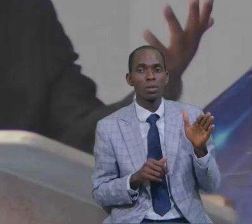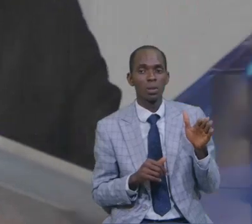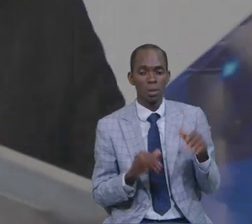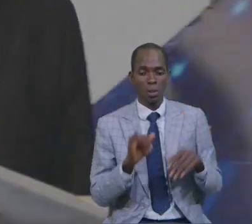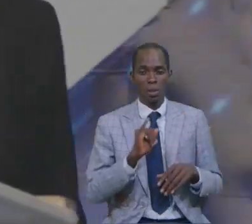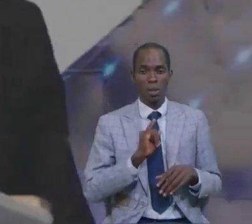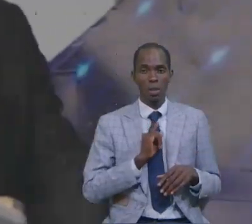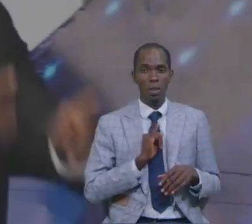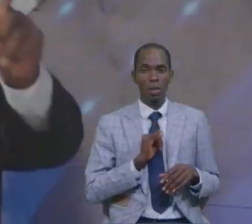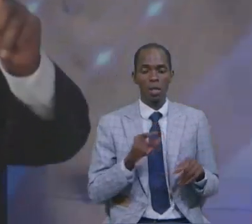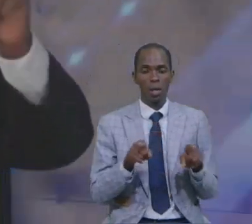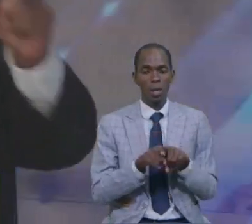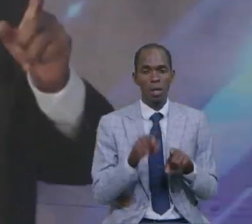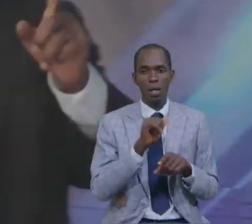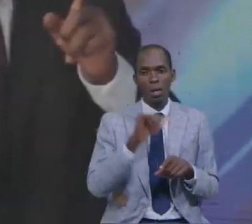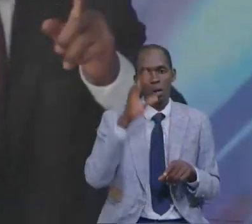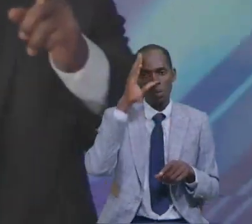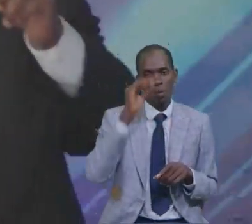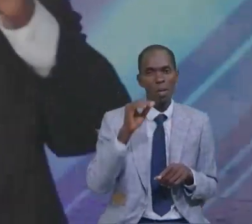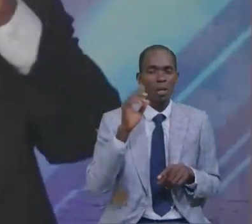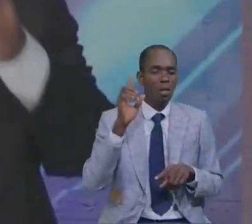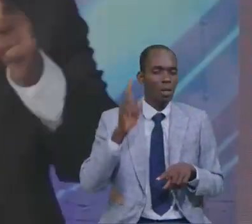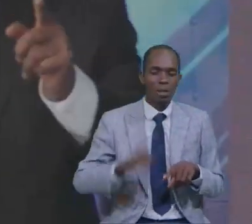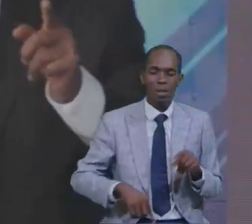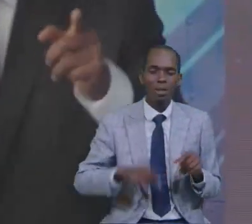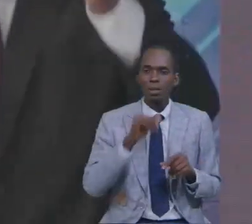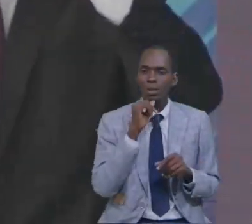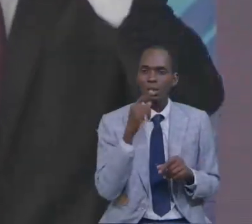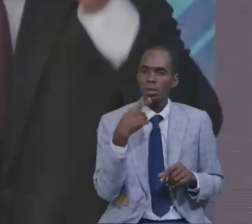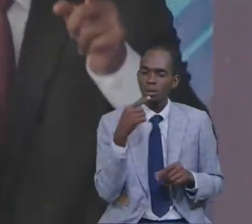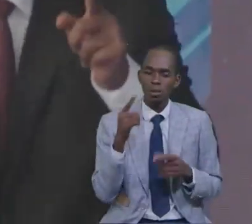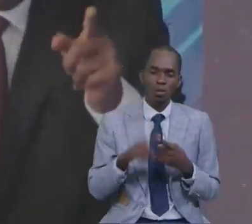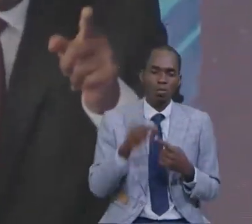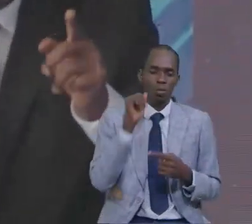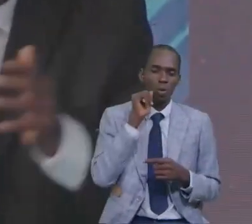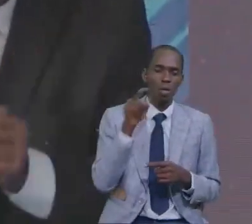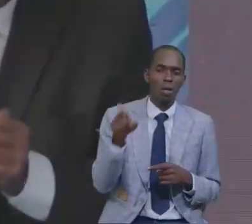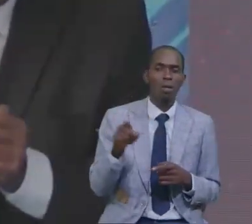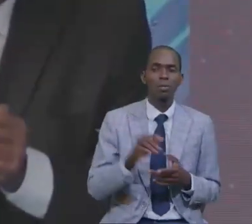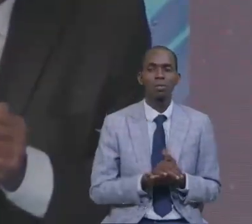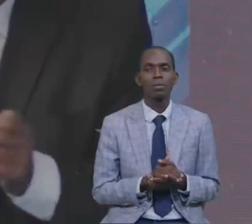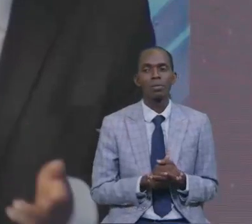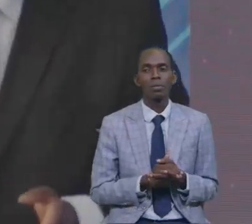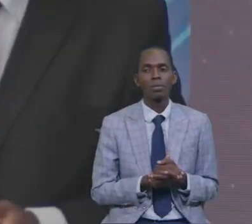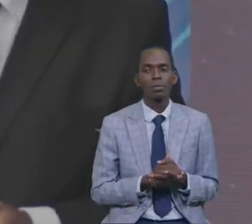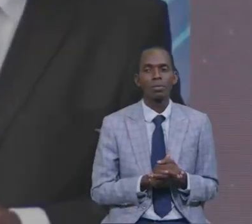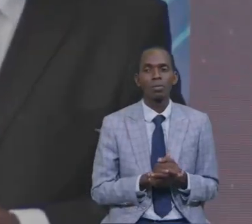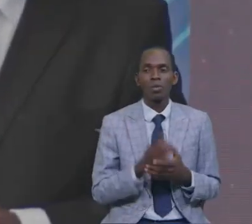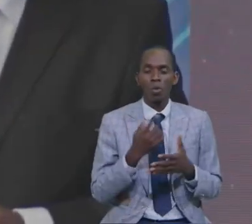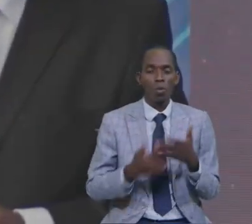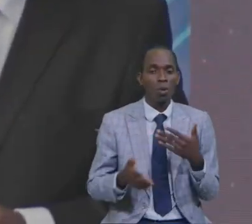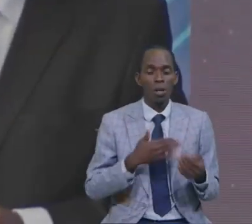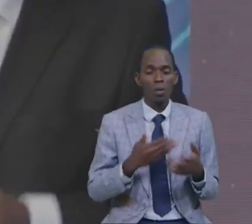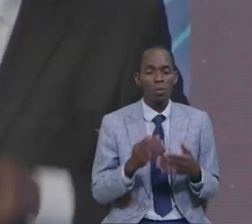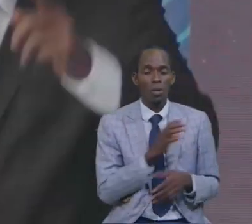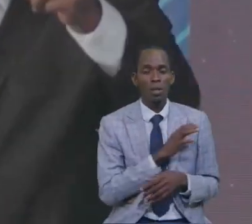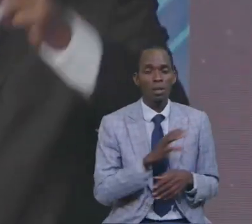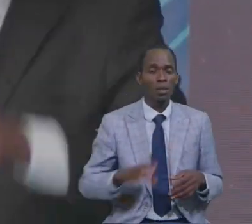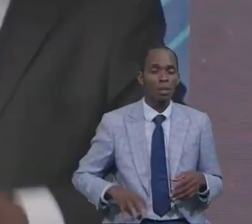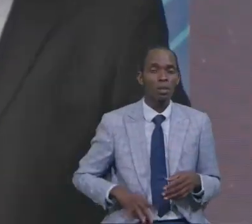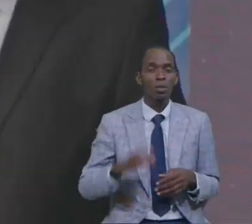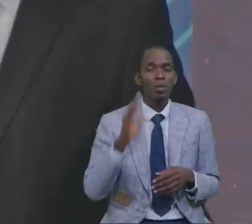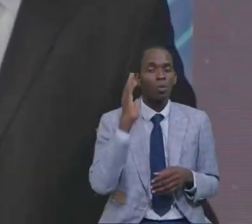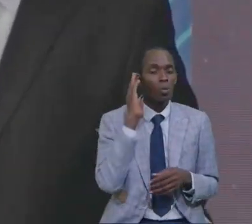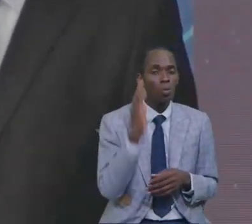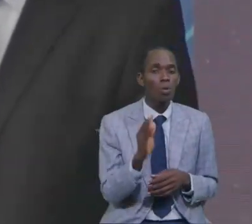Whatever Christ will not discuss with a man, if